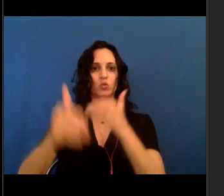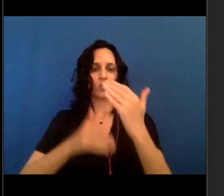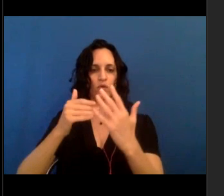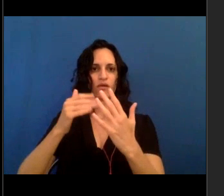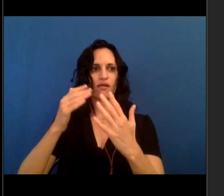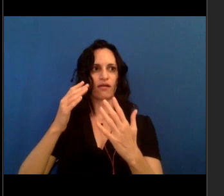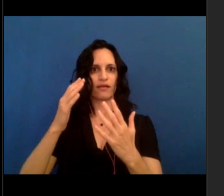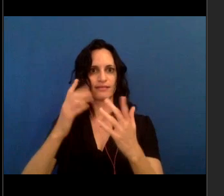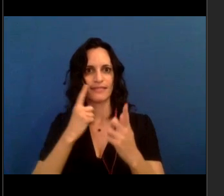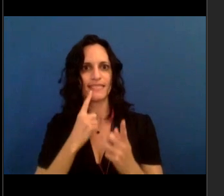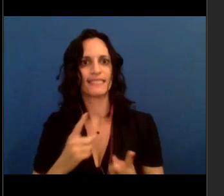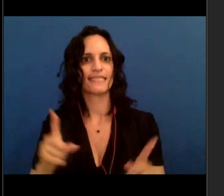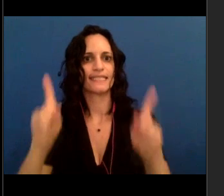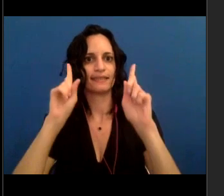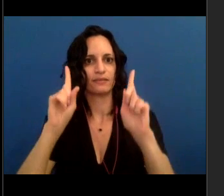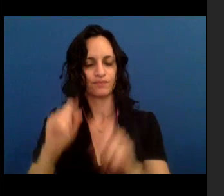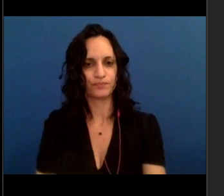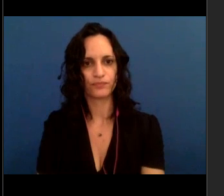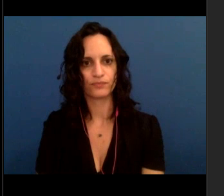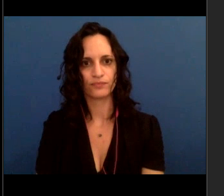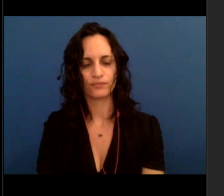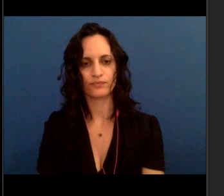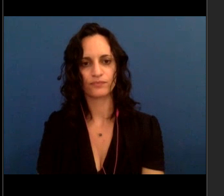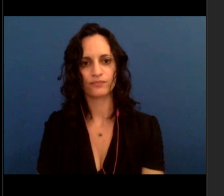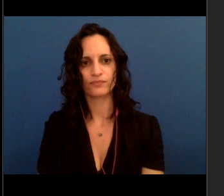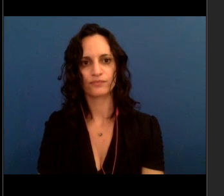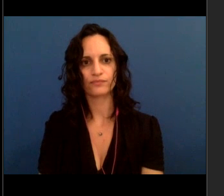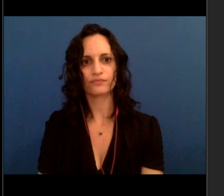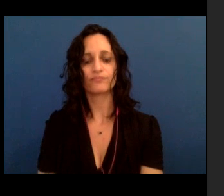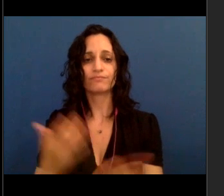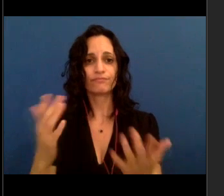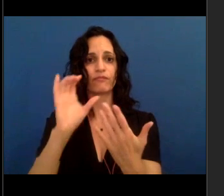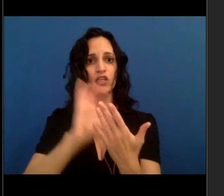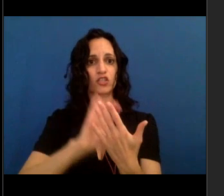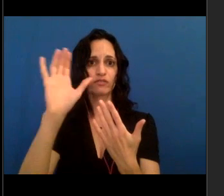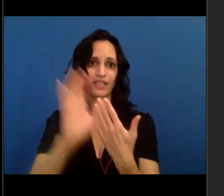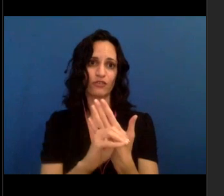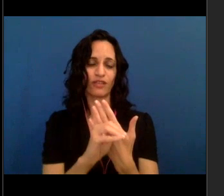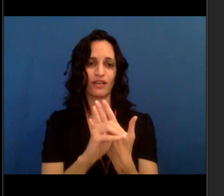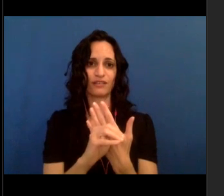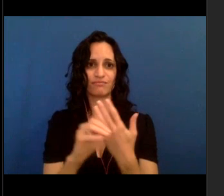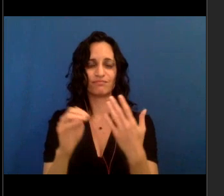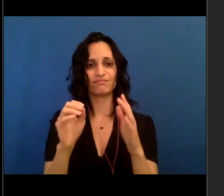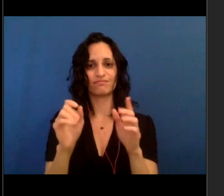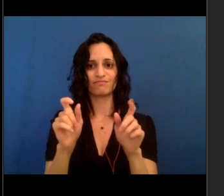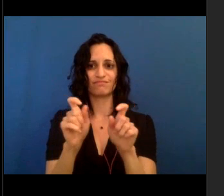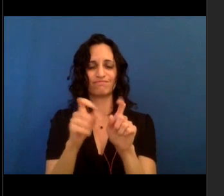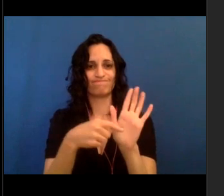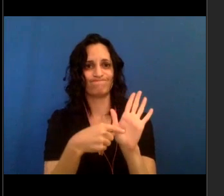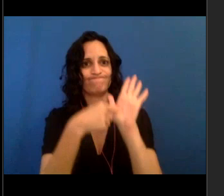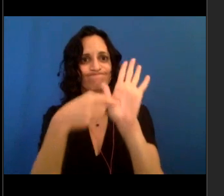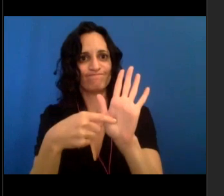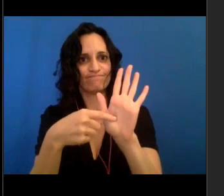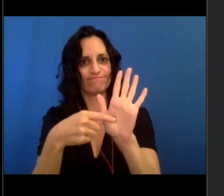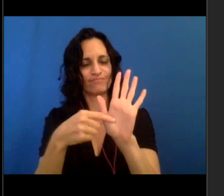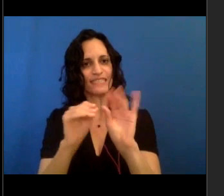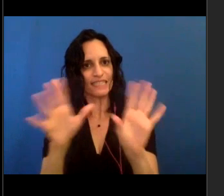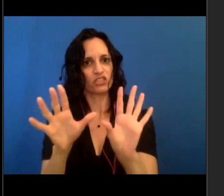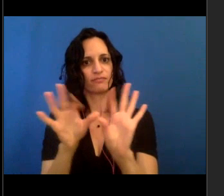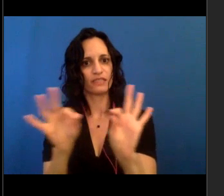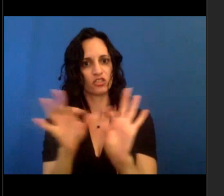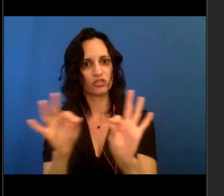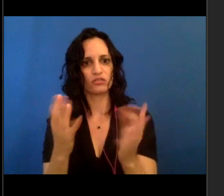So all of this is to say that curriculum sends clear messages, those mostly being what type of research do we value